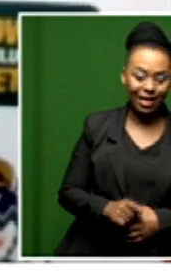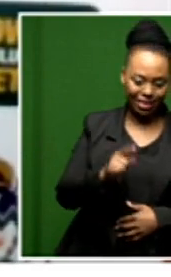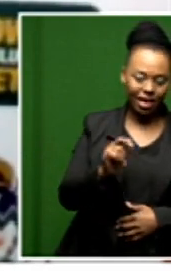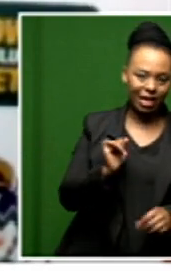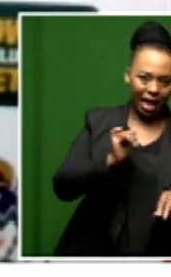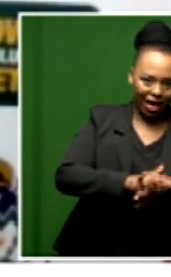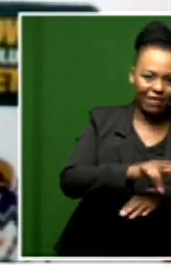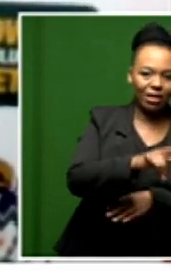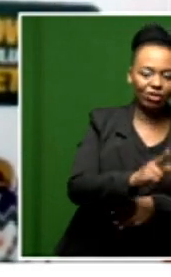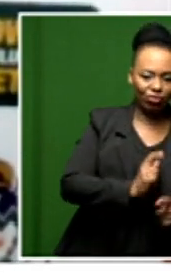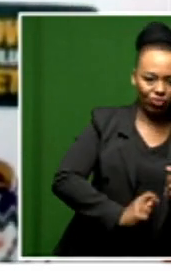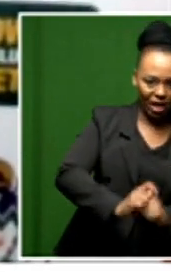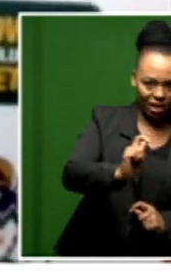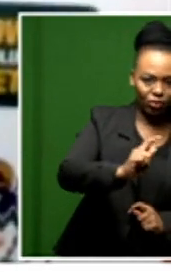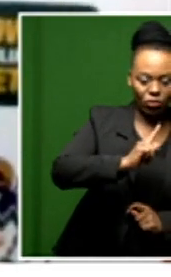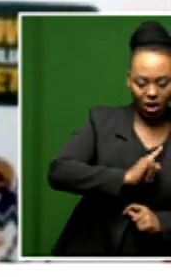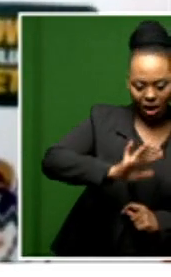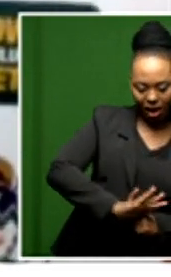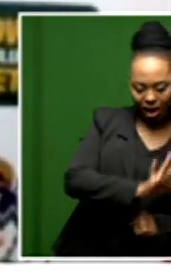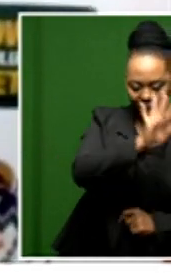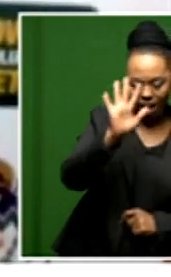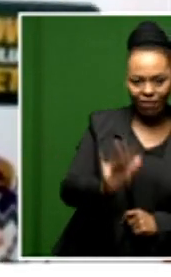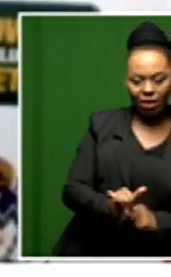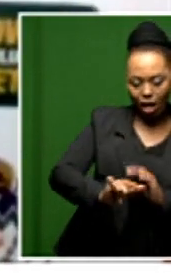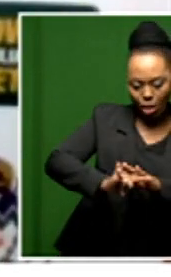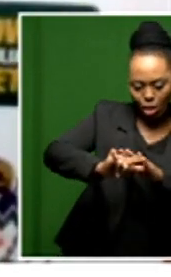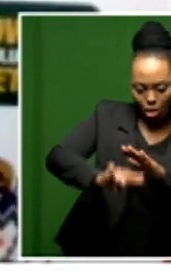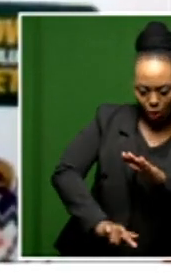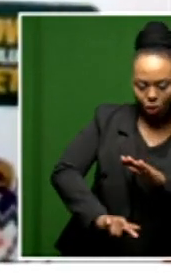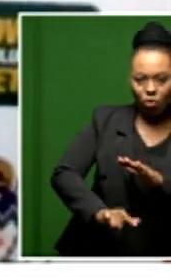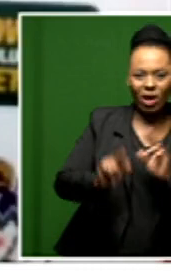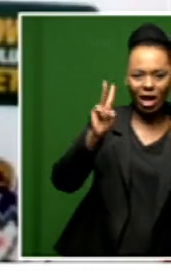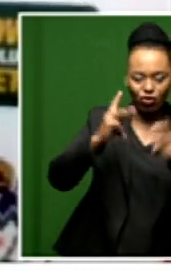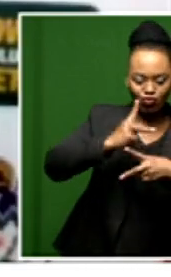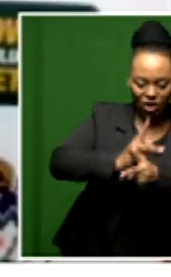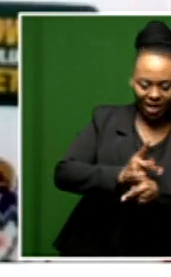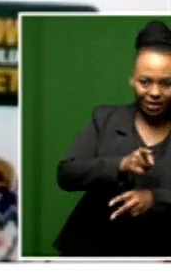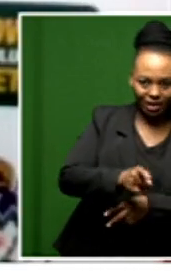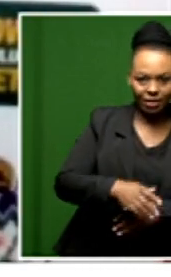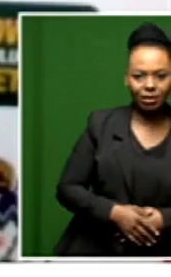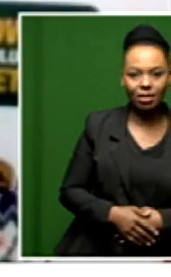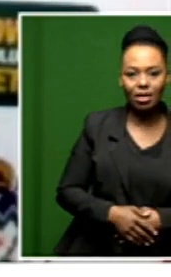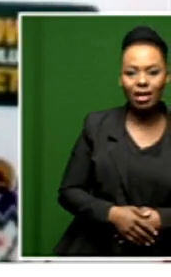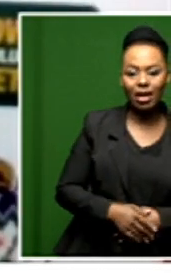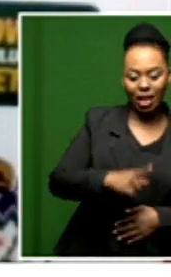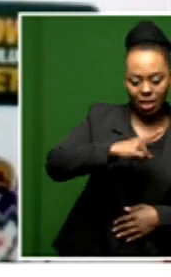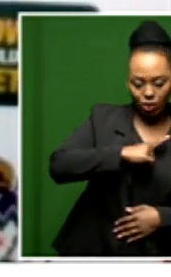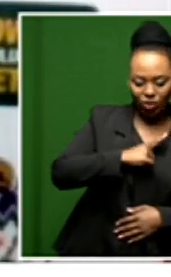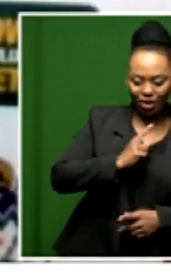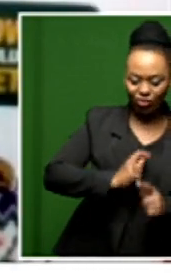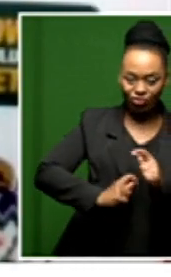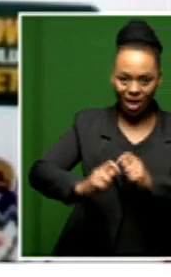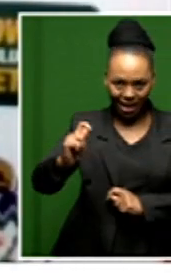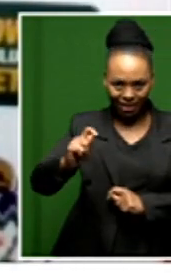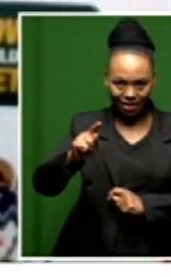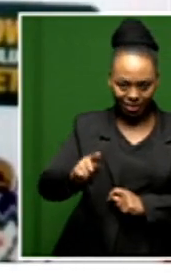trade because Africa is the lowest in terms of production. So the trade fair